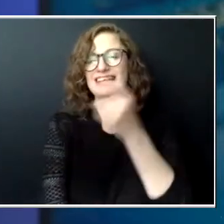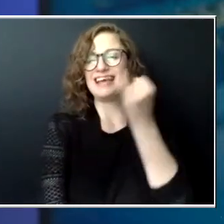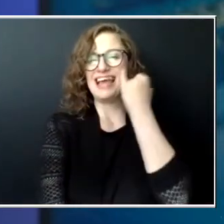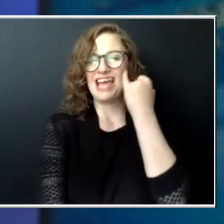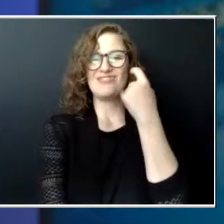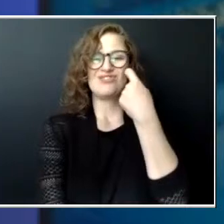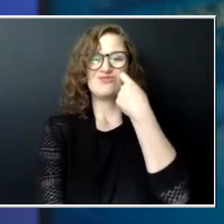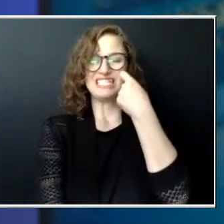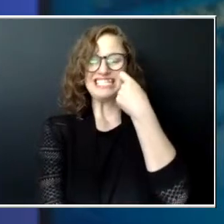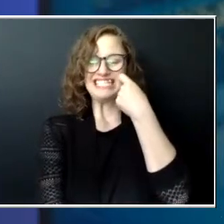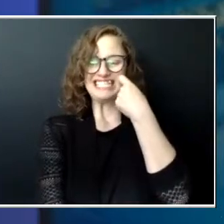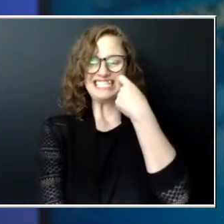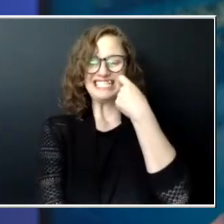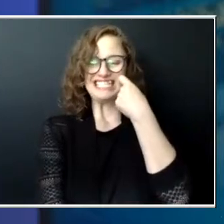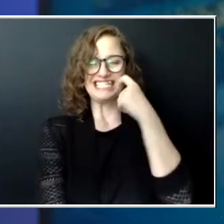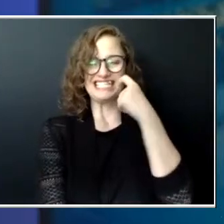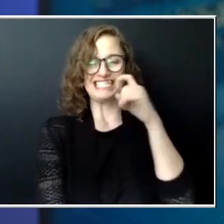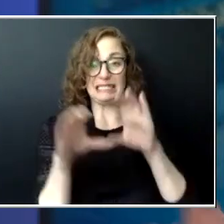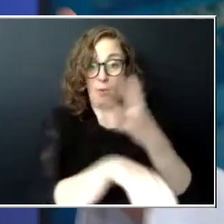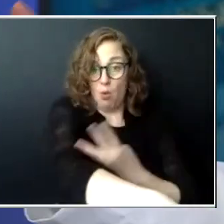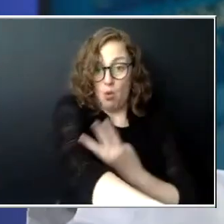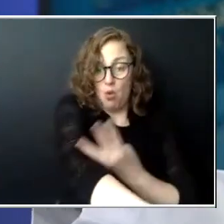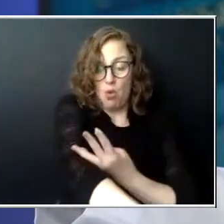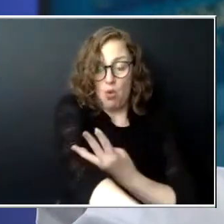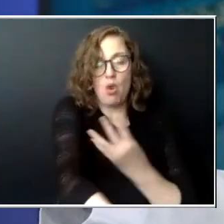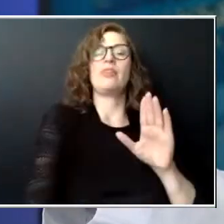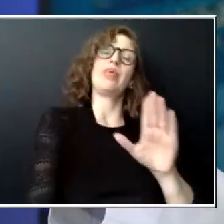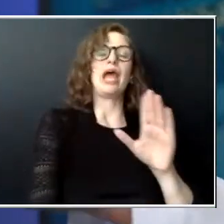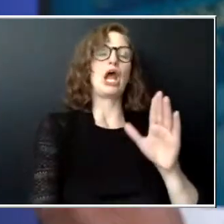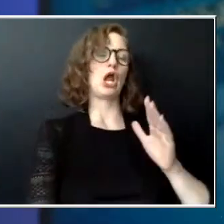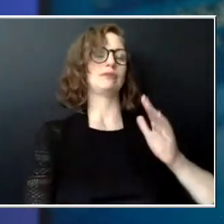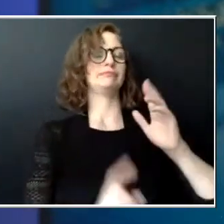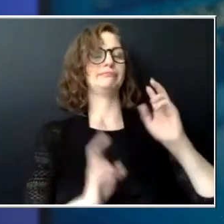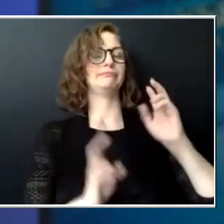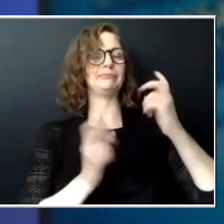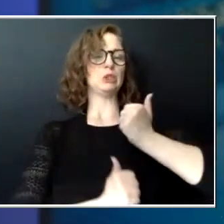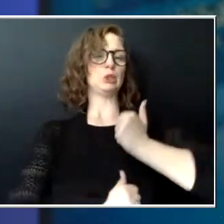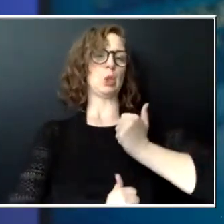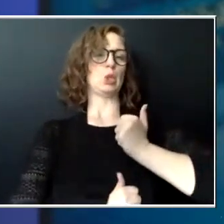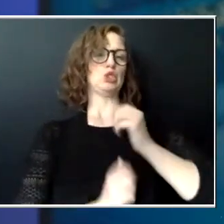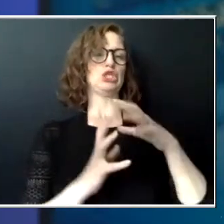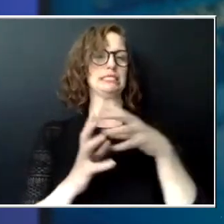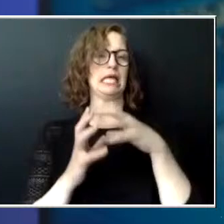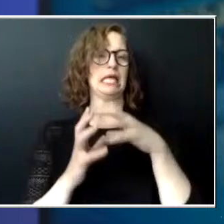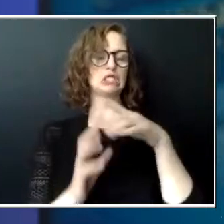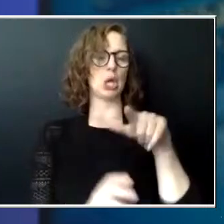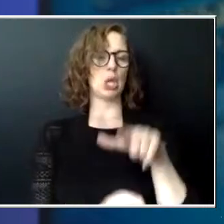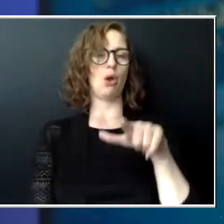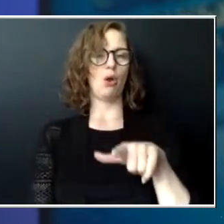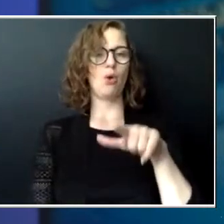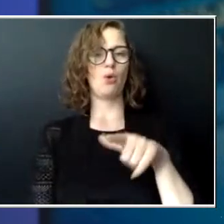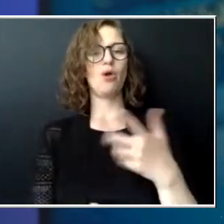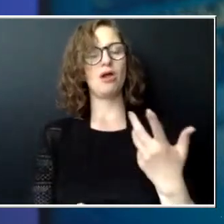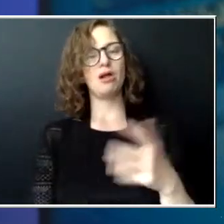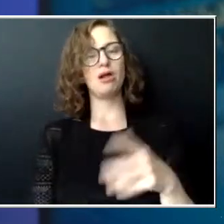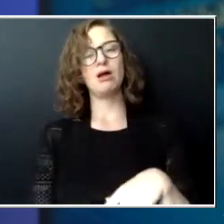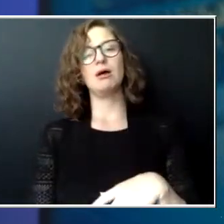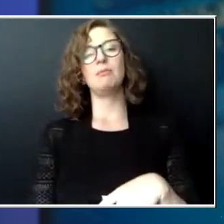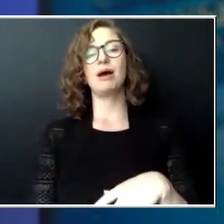of low. So maybe that would be another reason, but really that wasn't Todd's case. And sometimes what happens is the lymphoma